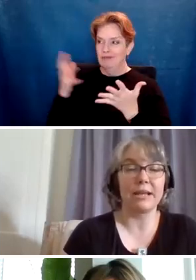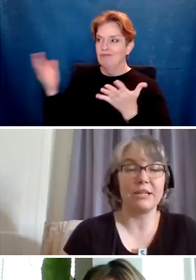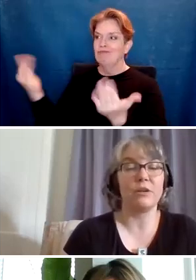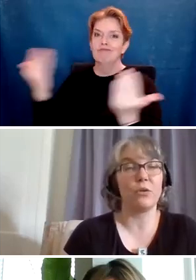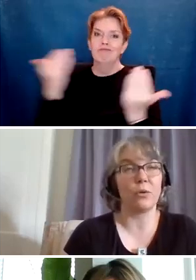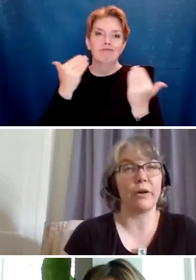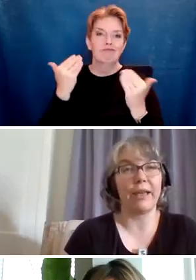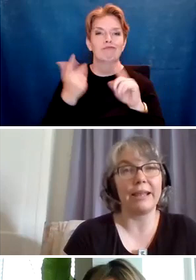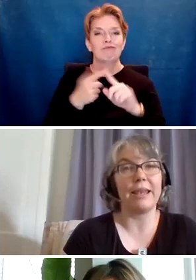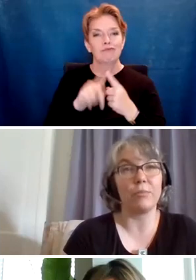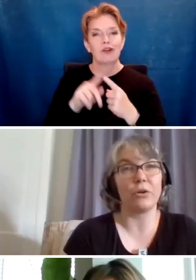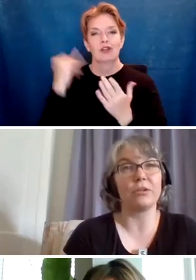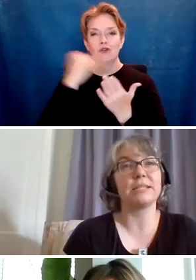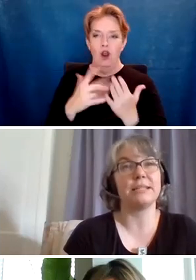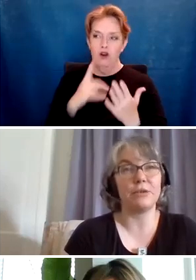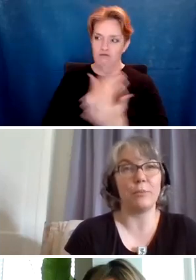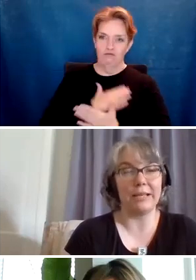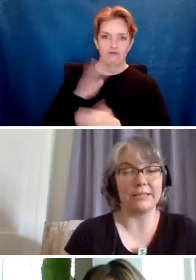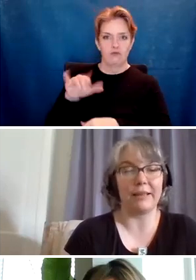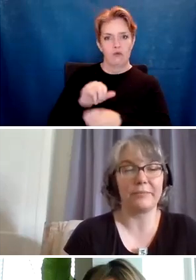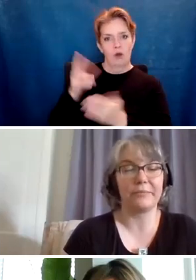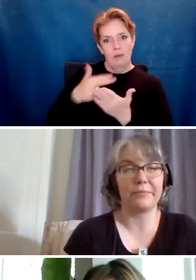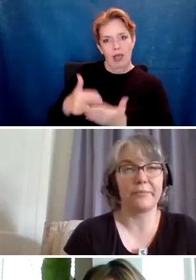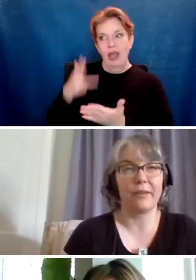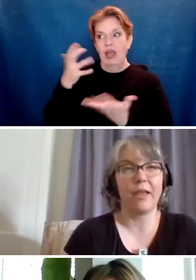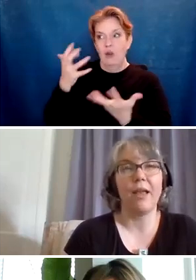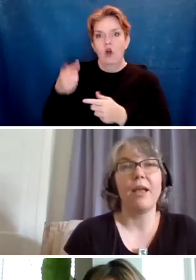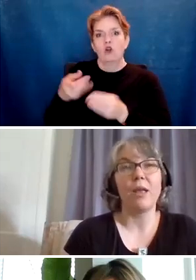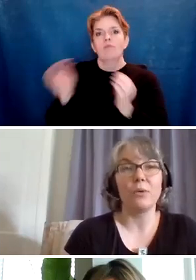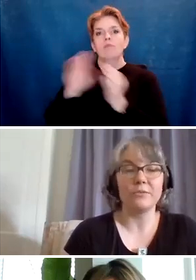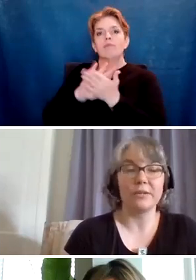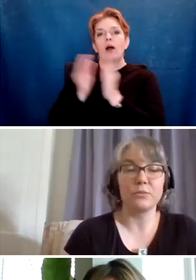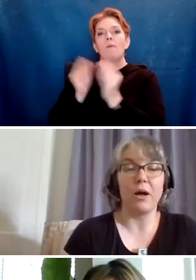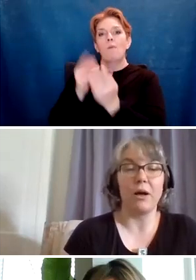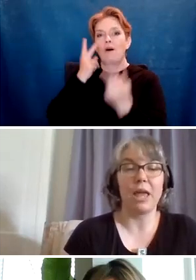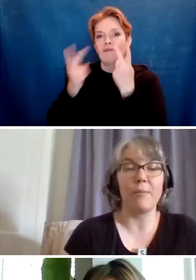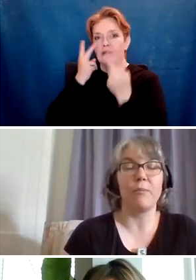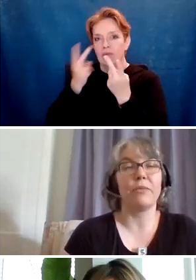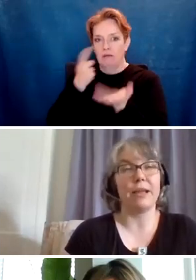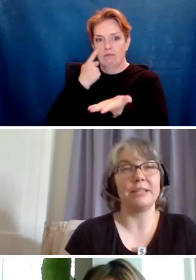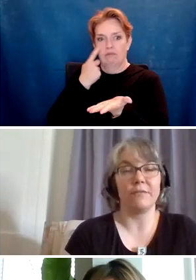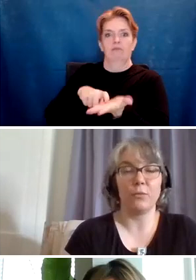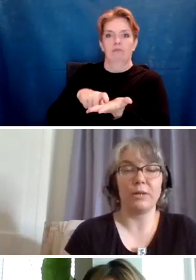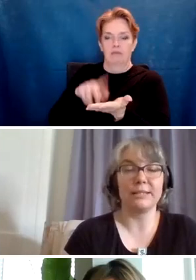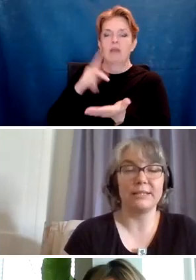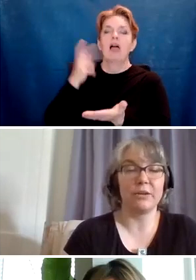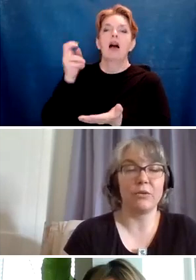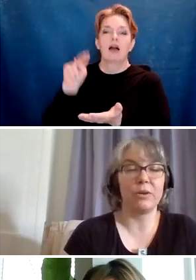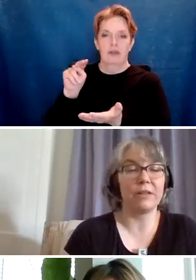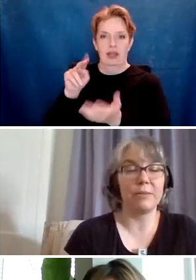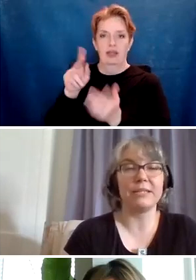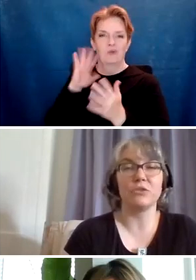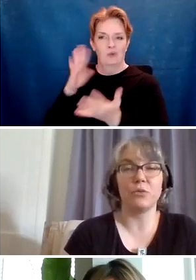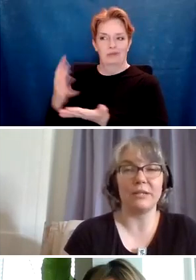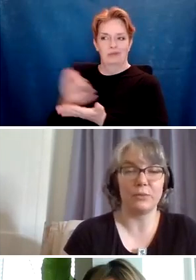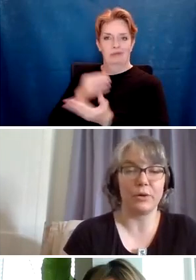greater recognition of her work and enable her to continue painting. It was Francois who came up with the idea for what is considered one